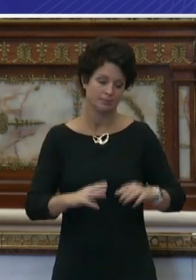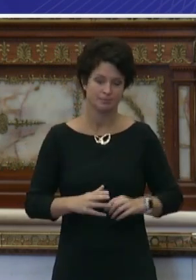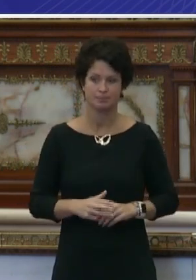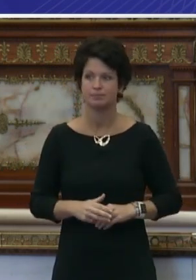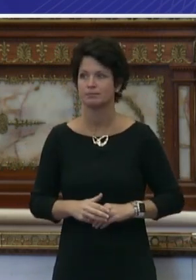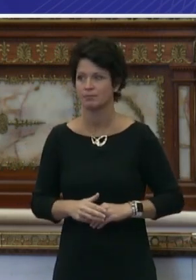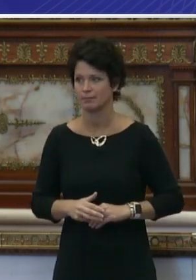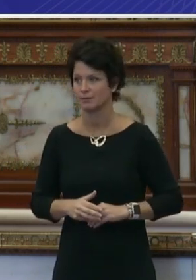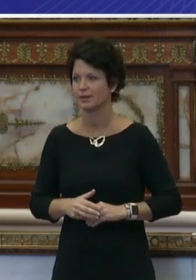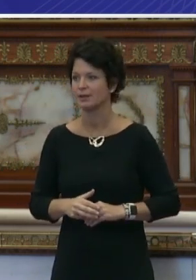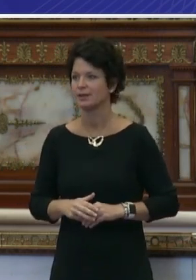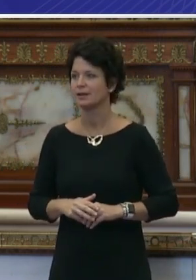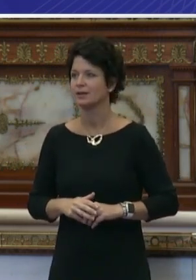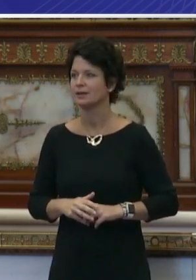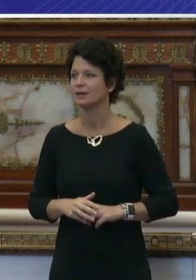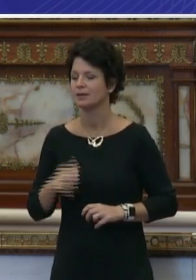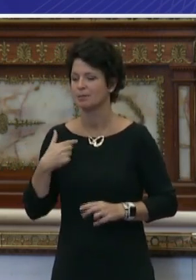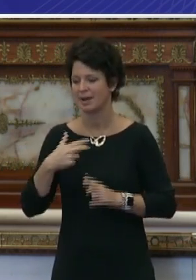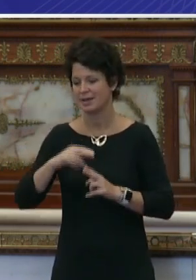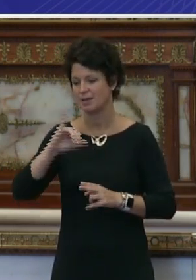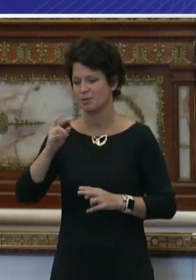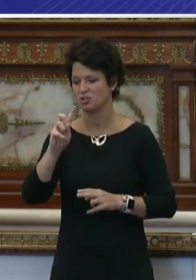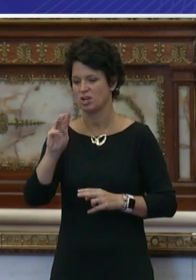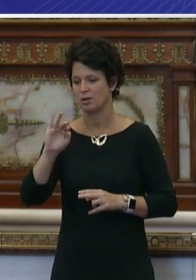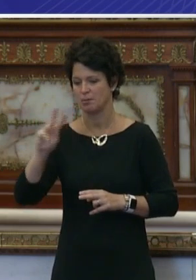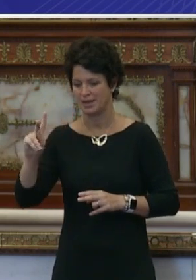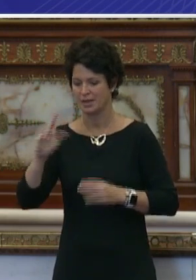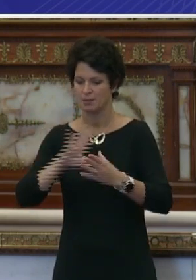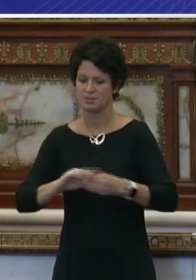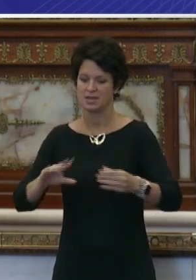Good afternoon. My name is Jared Make, and